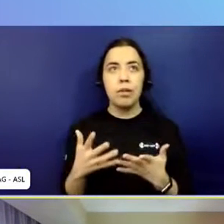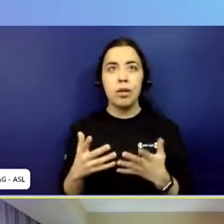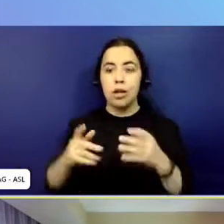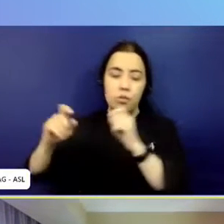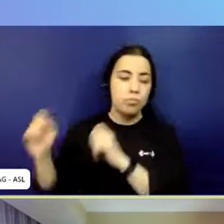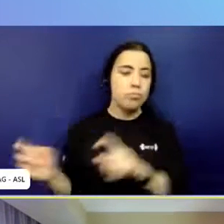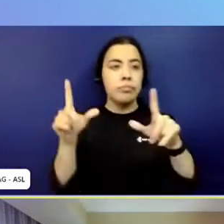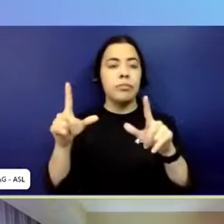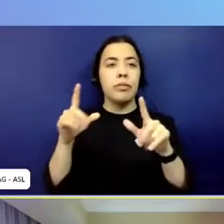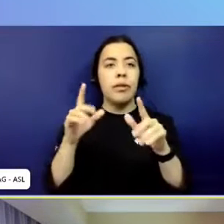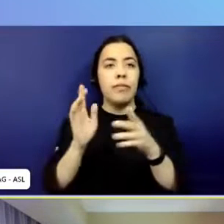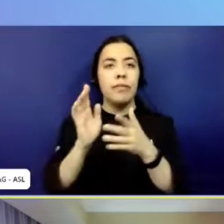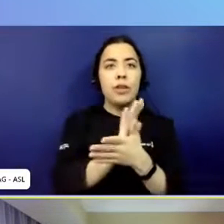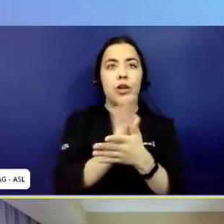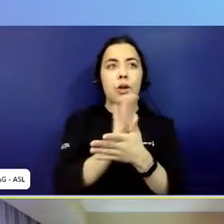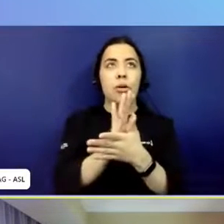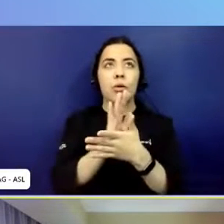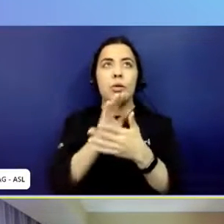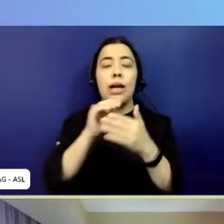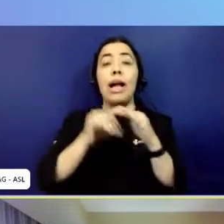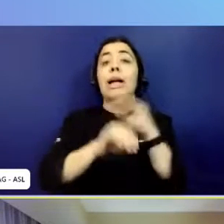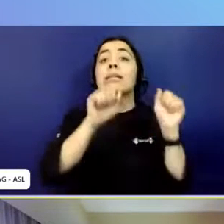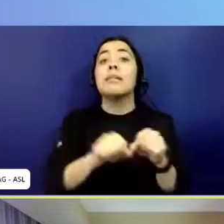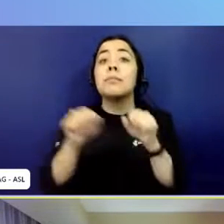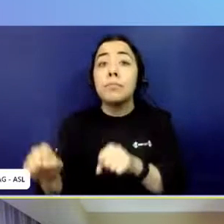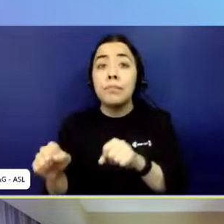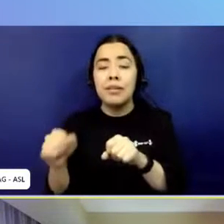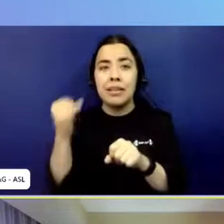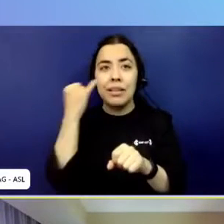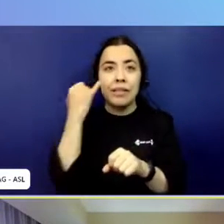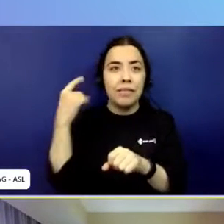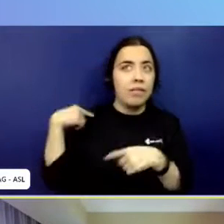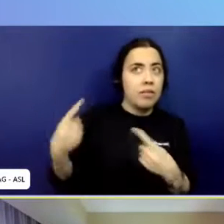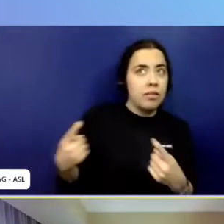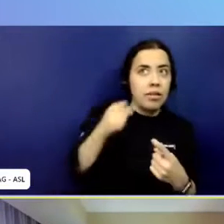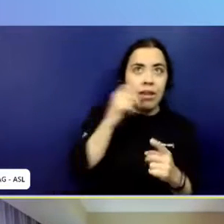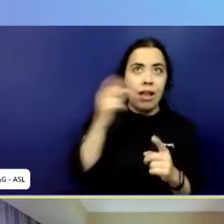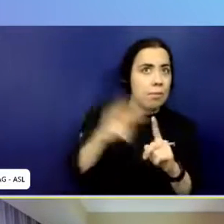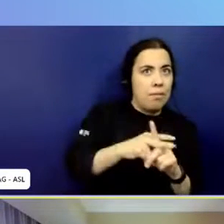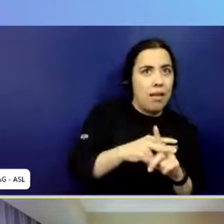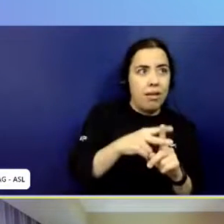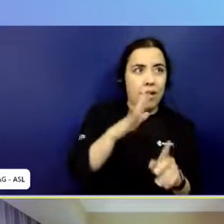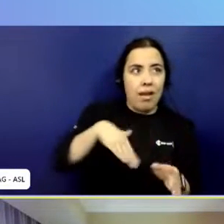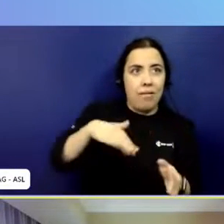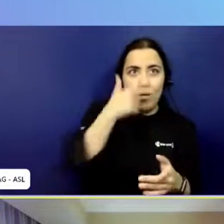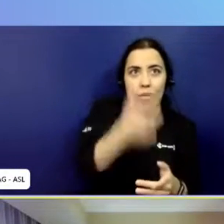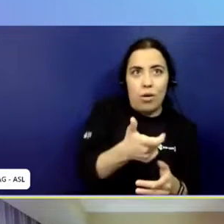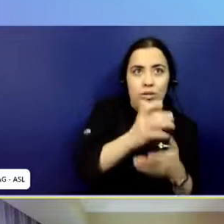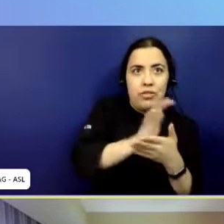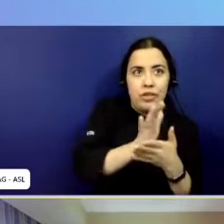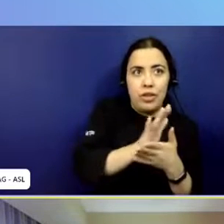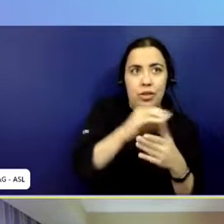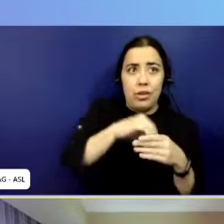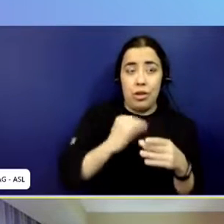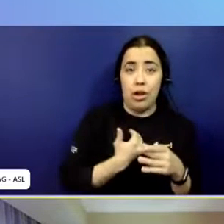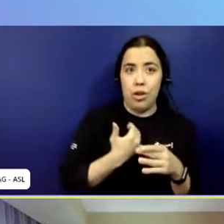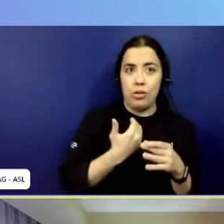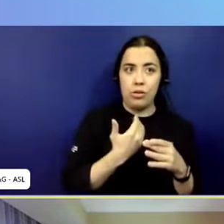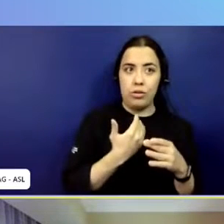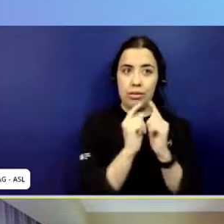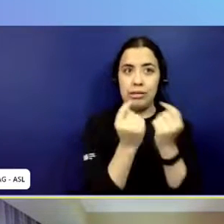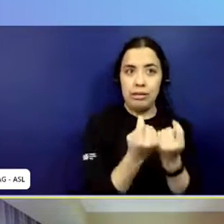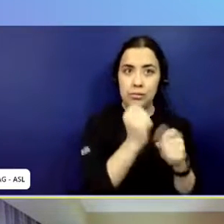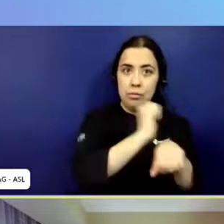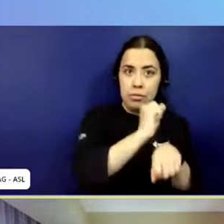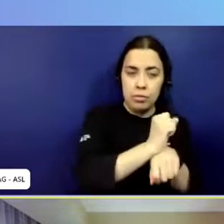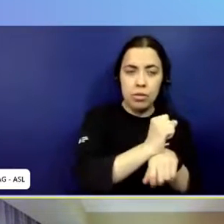video accessibility topics in our game. It's not relevant at this point in time. It may be down